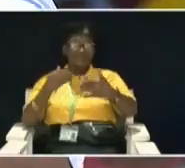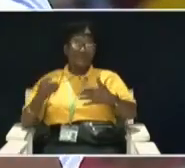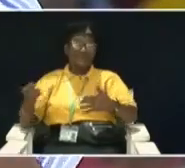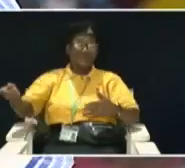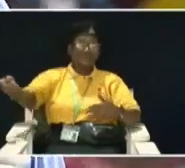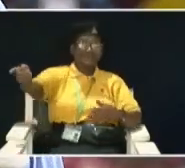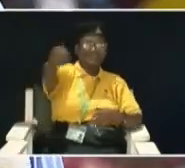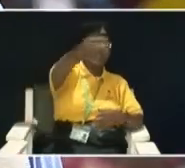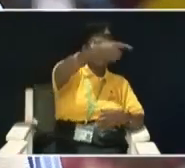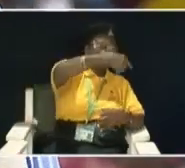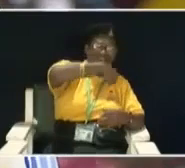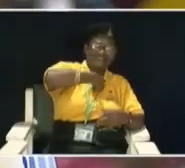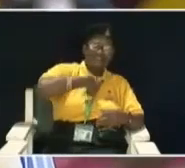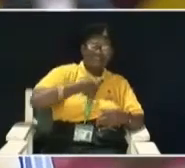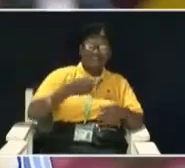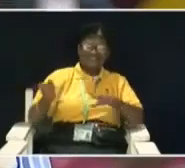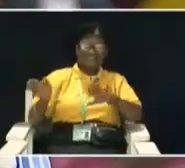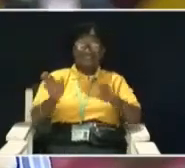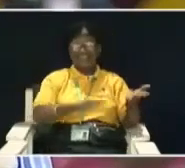in your children.